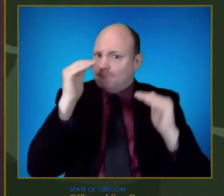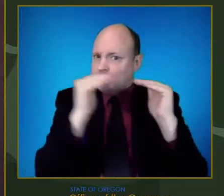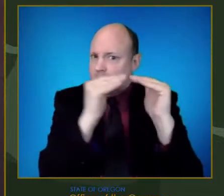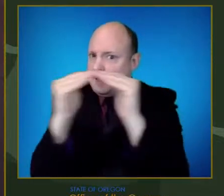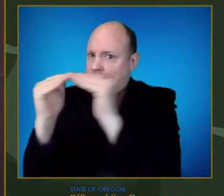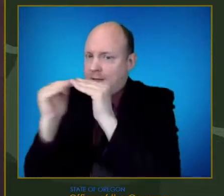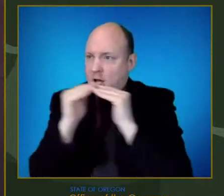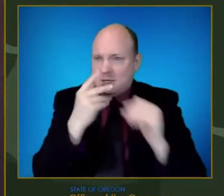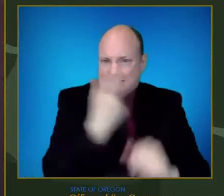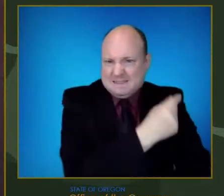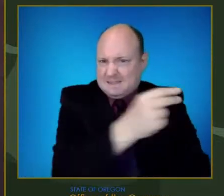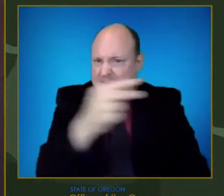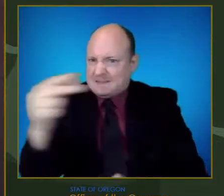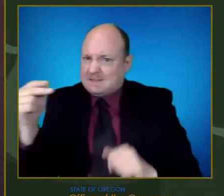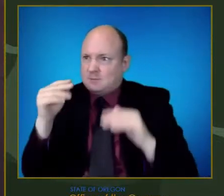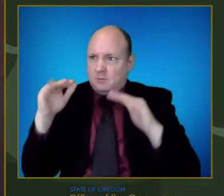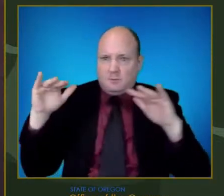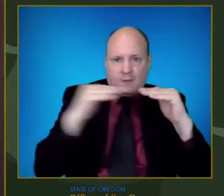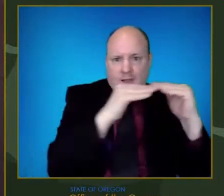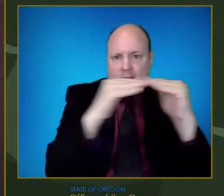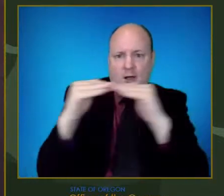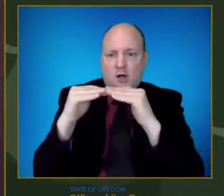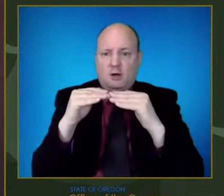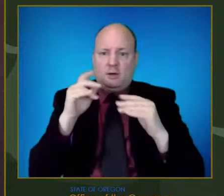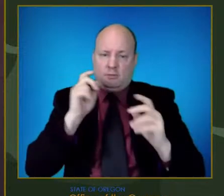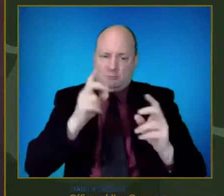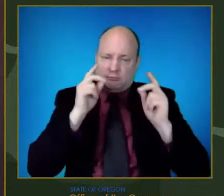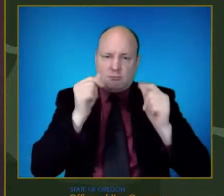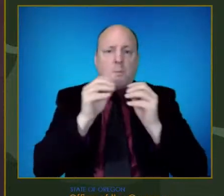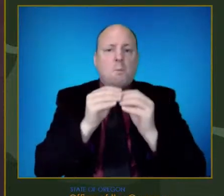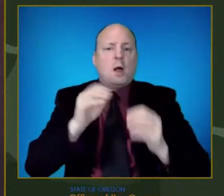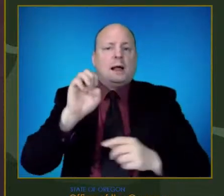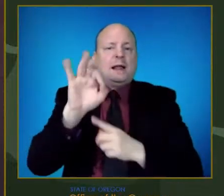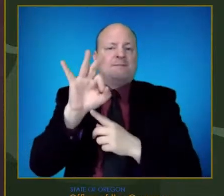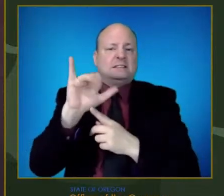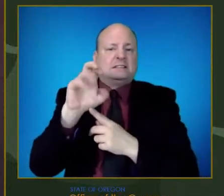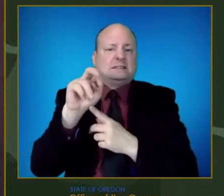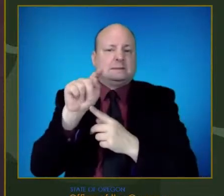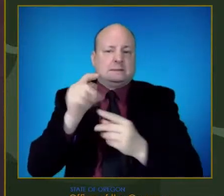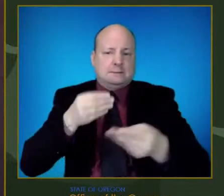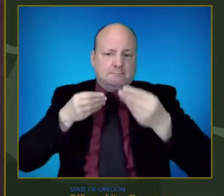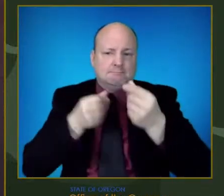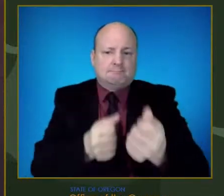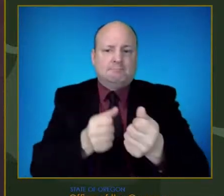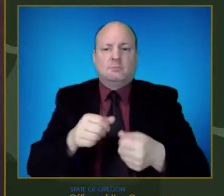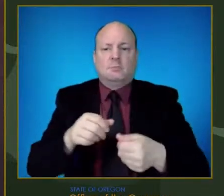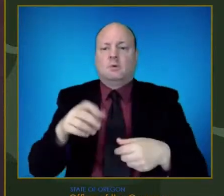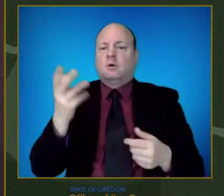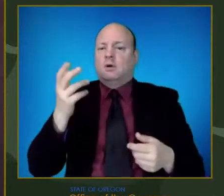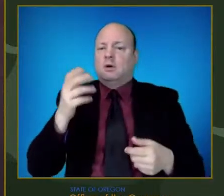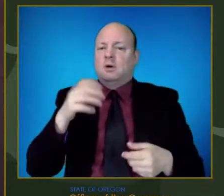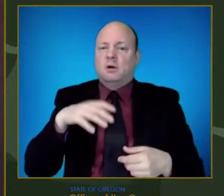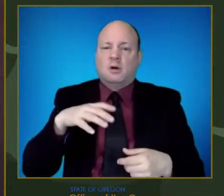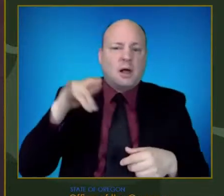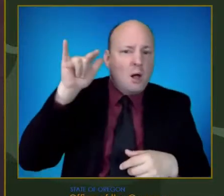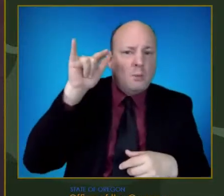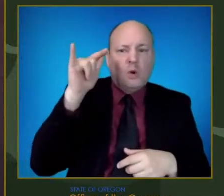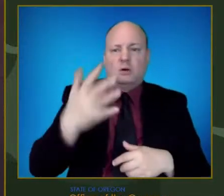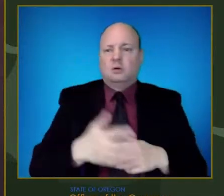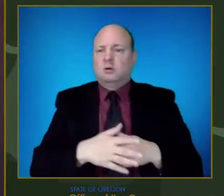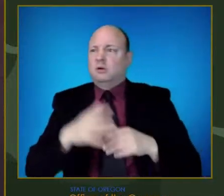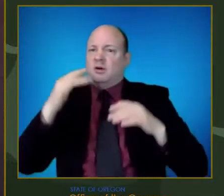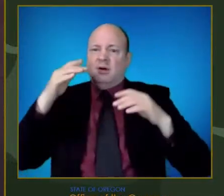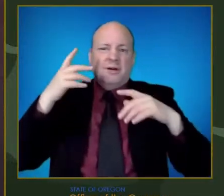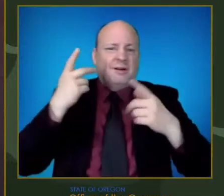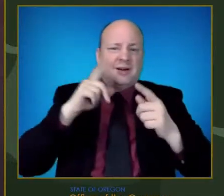keep up the efficient mass vaccination sites. The Oregon Convention Center is a great example. It's